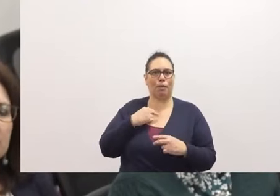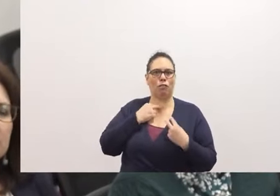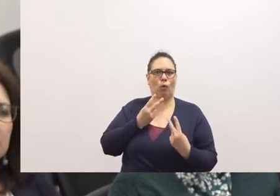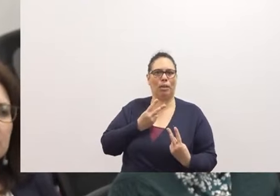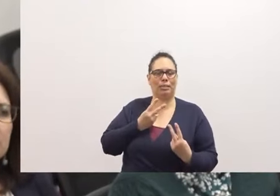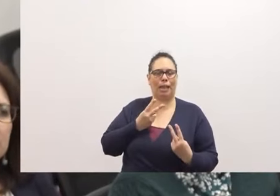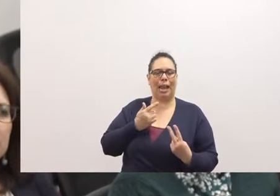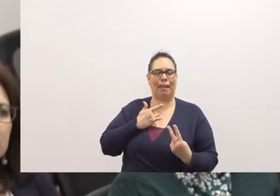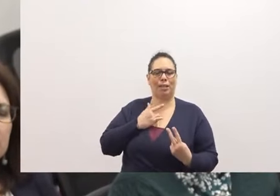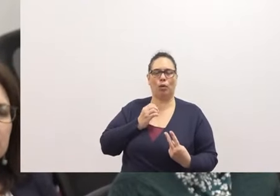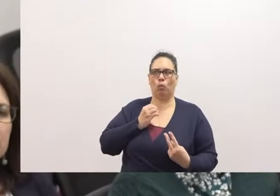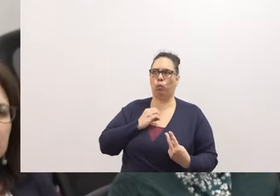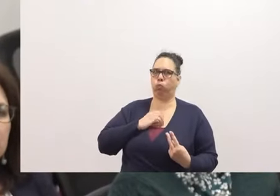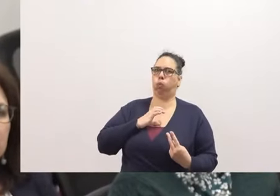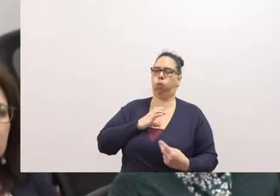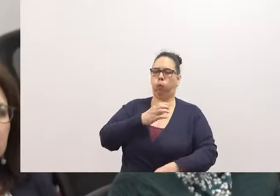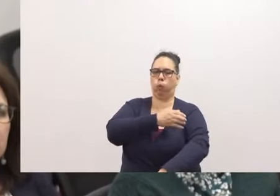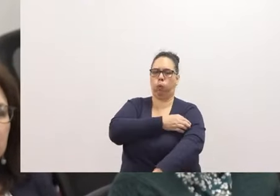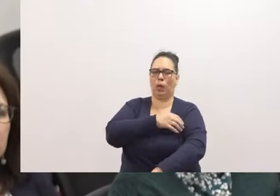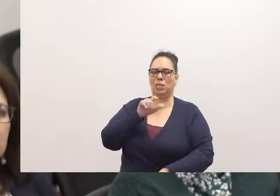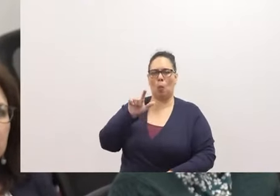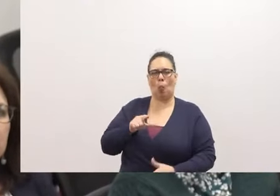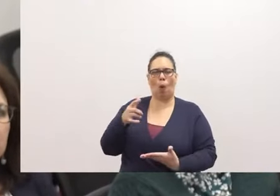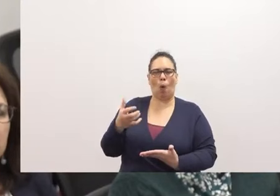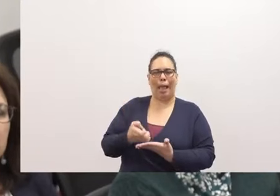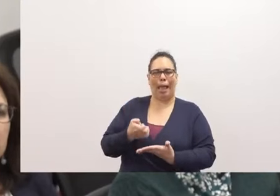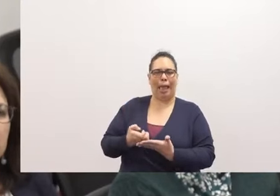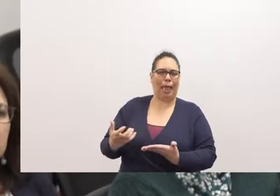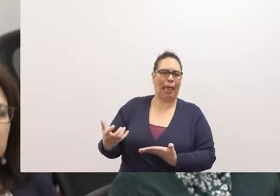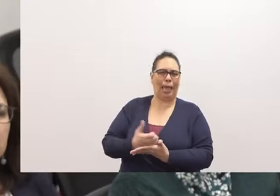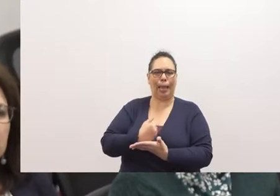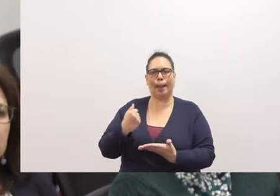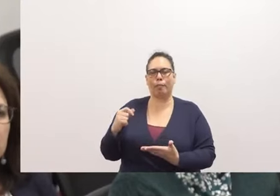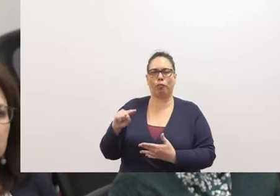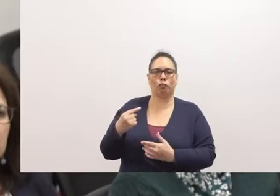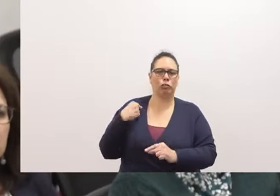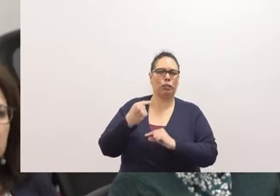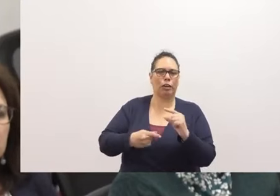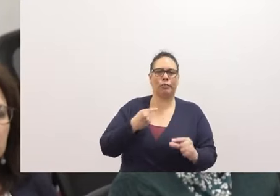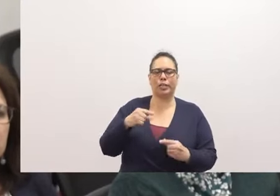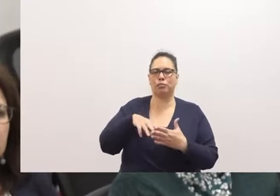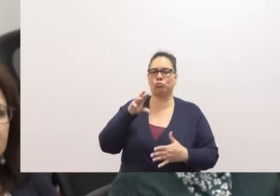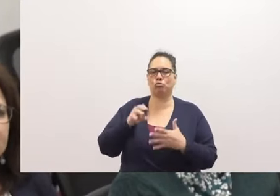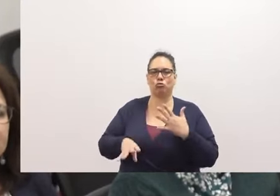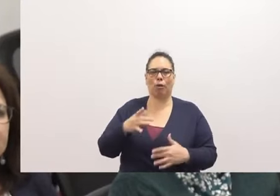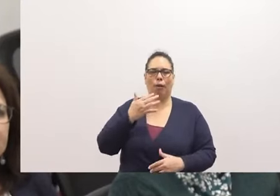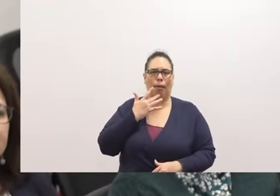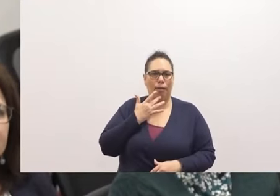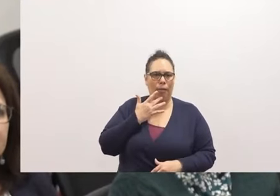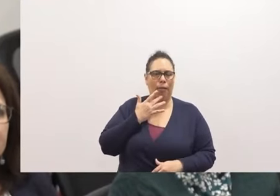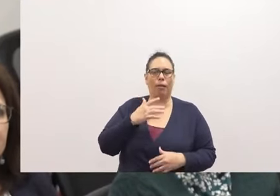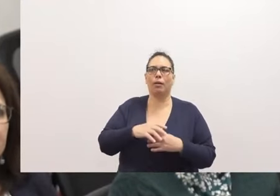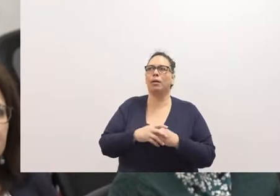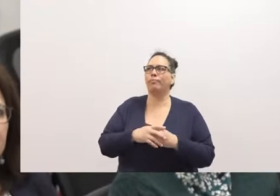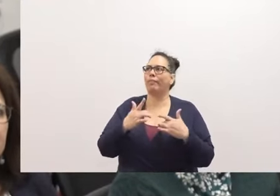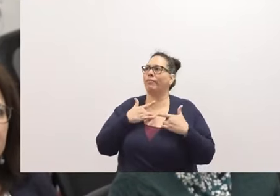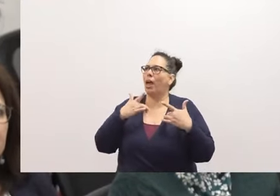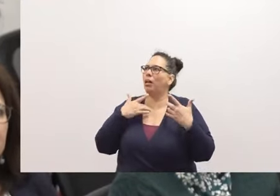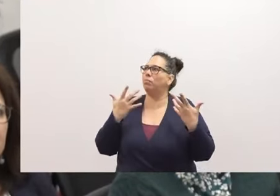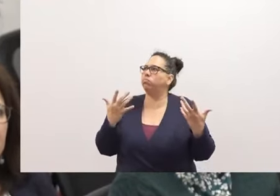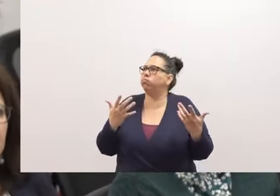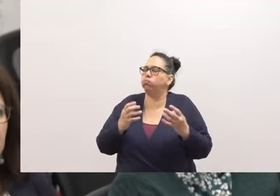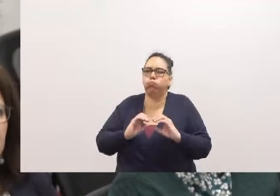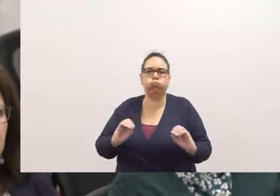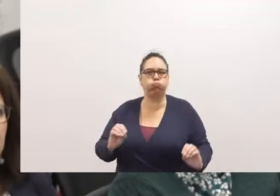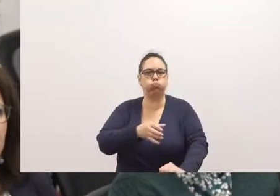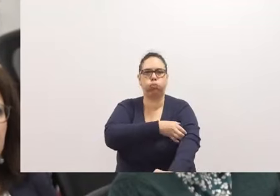they made me feel empowered as a low-income, first-generation student of color who just felt completely